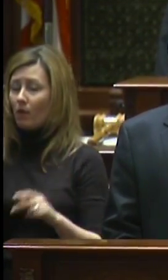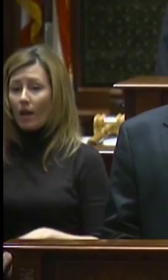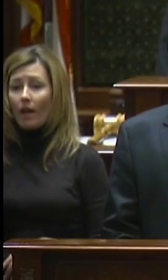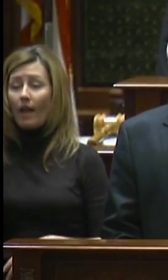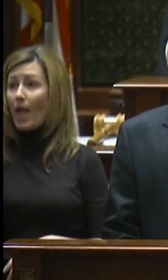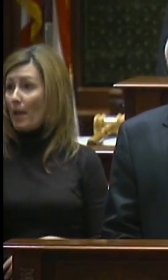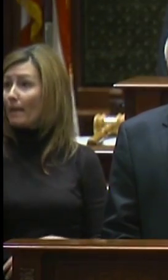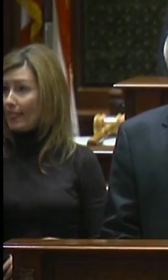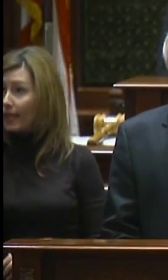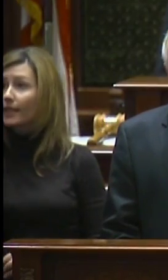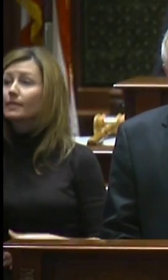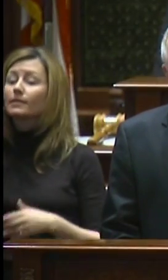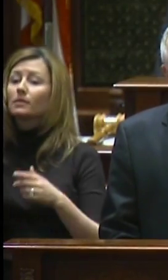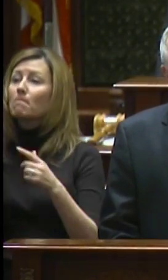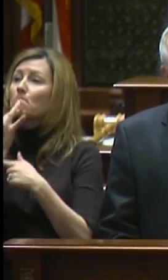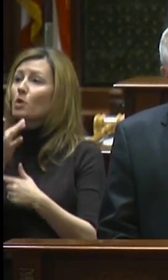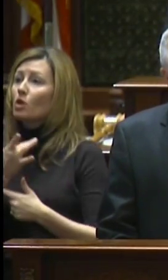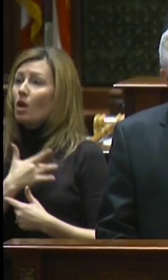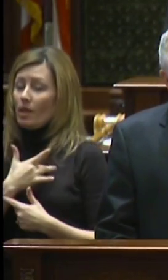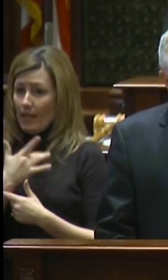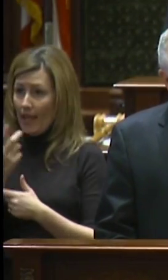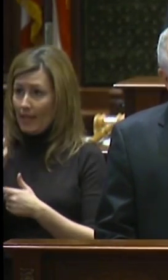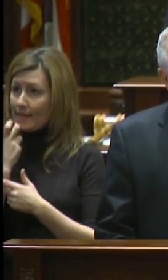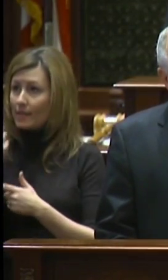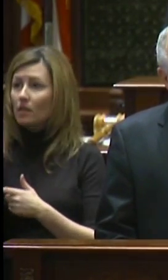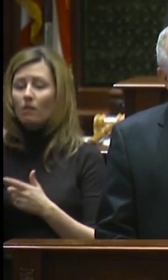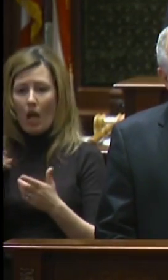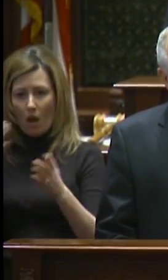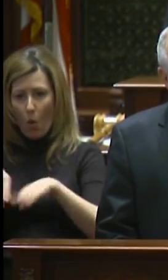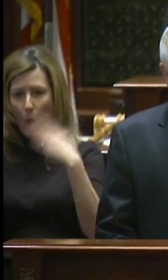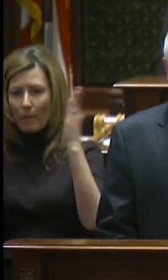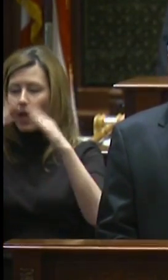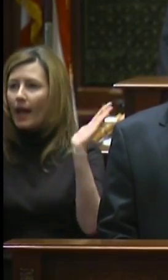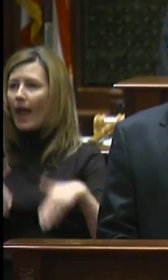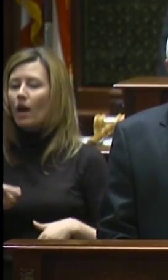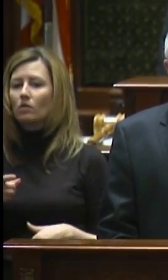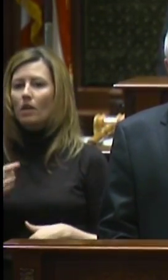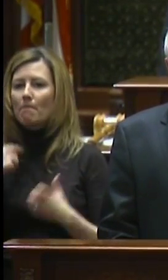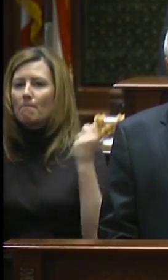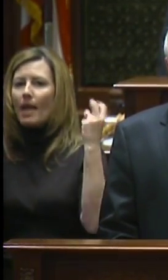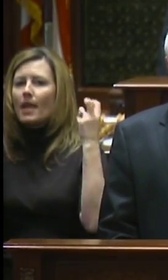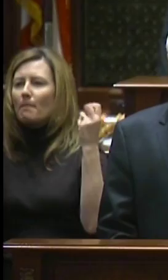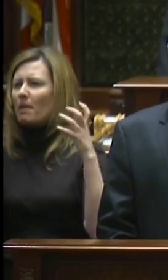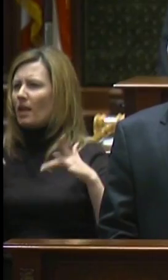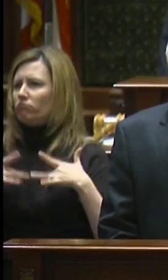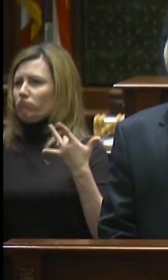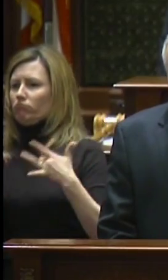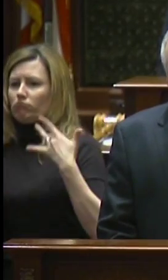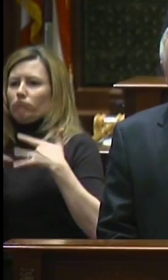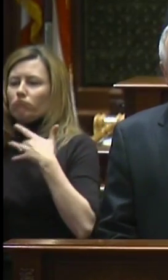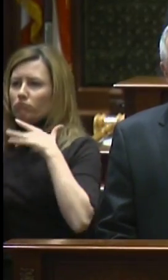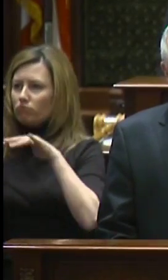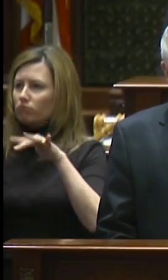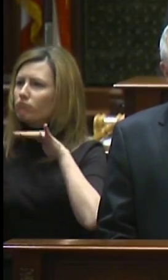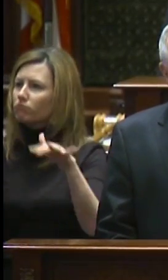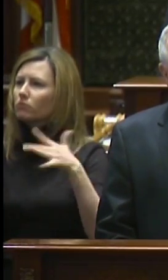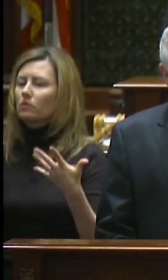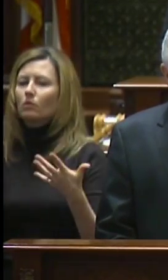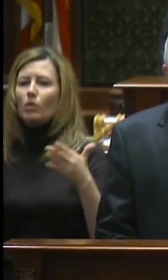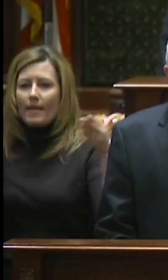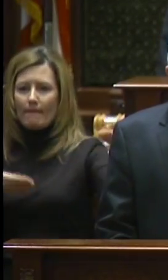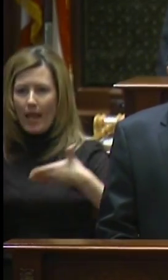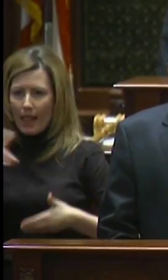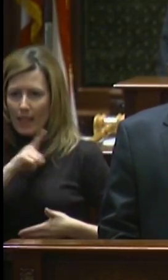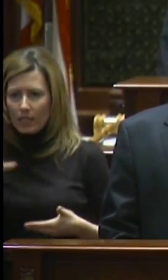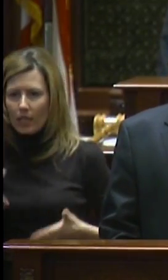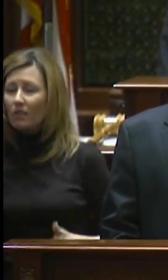Lincoln's birthday, his bicentennial, we had an open house at the governor's mansion. We've had many, many events. We've invited legislators as well